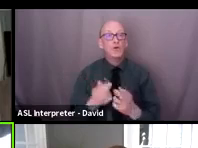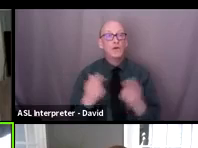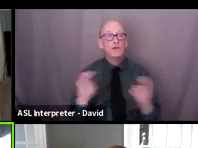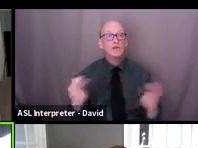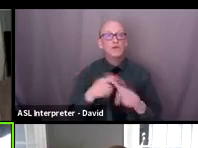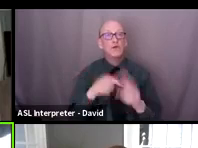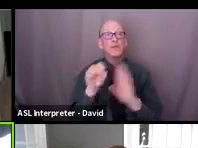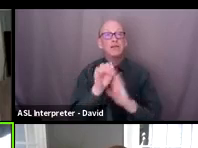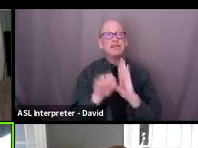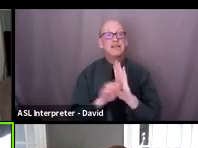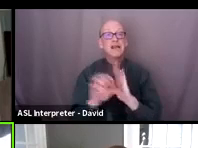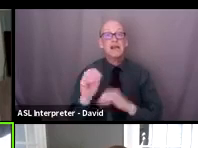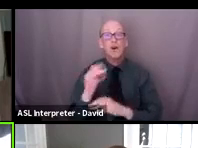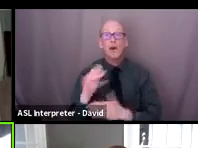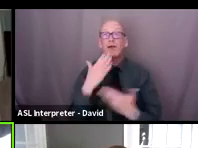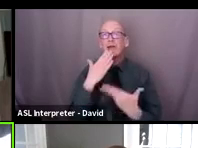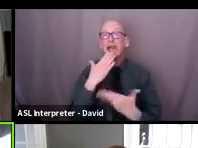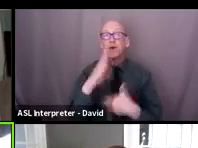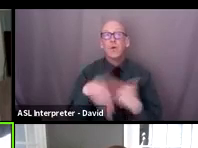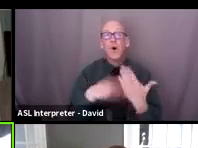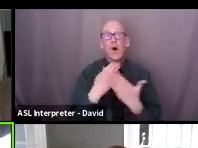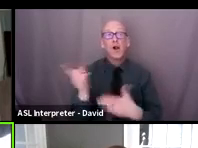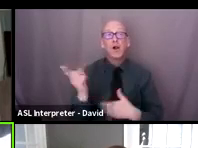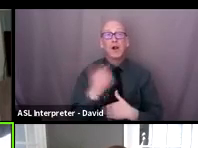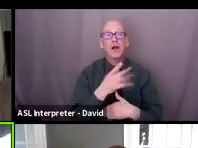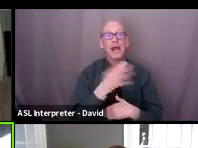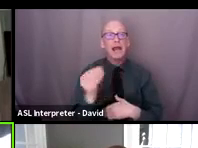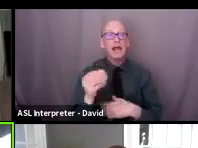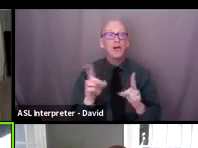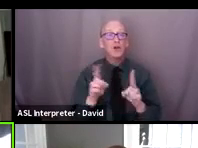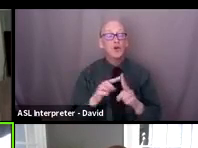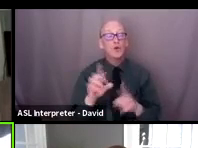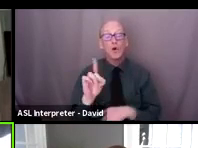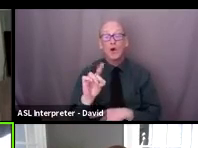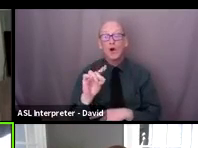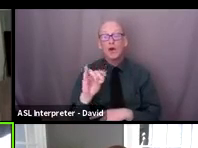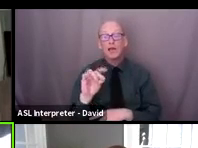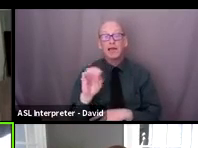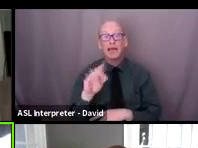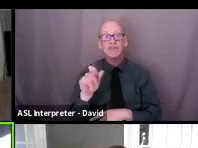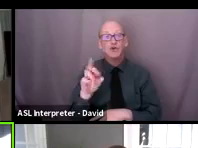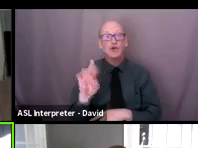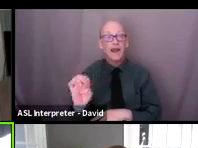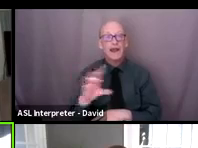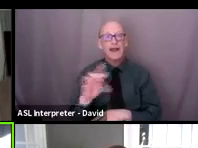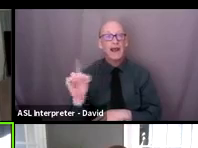state. So thanks to all of the panelists and to Desiree and David, our